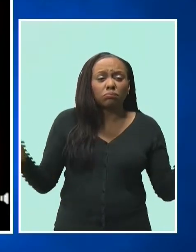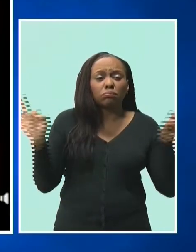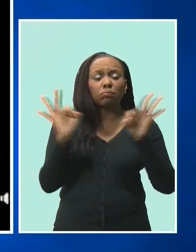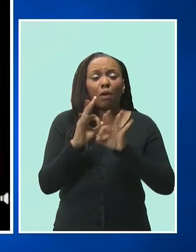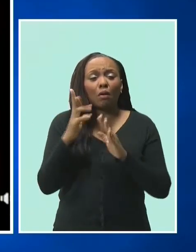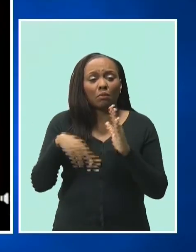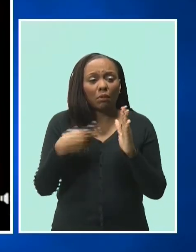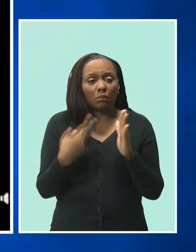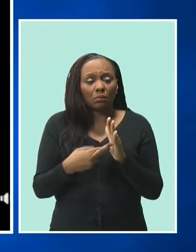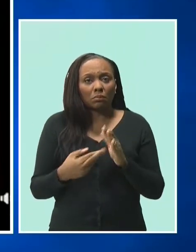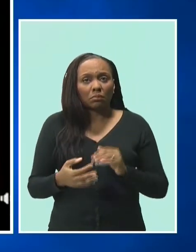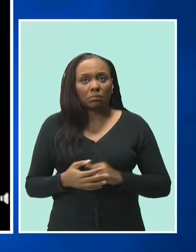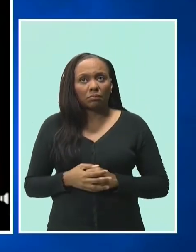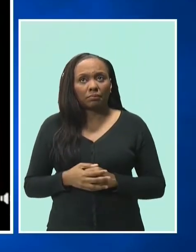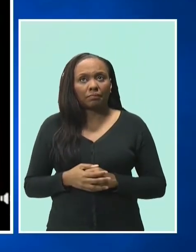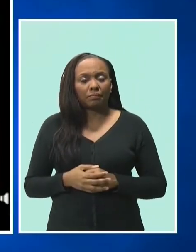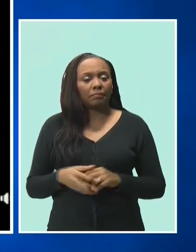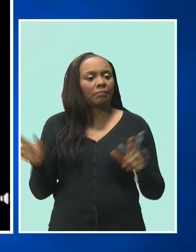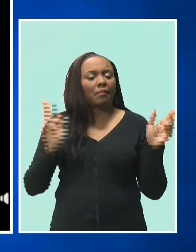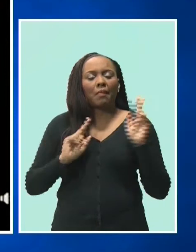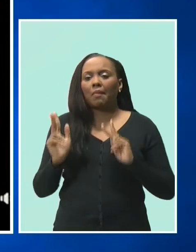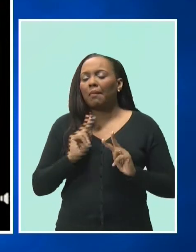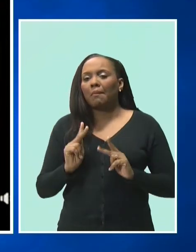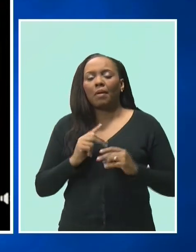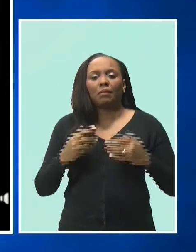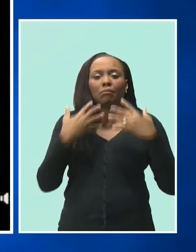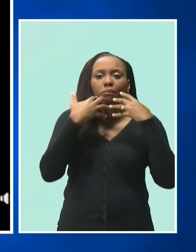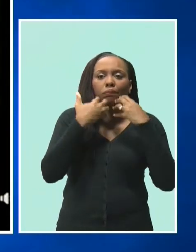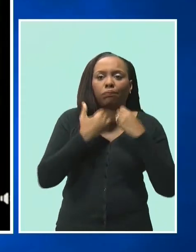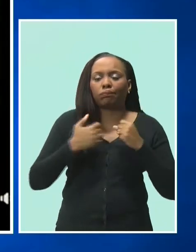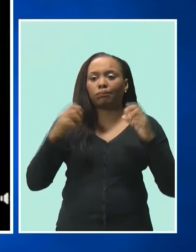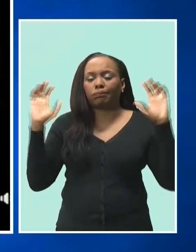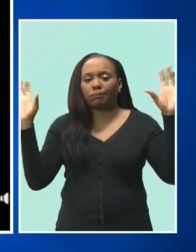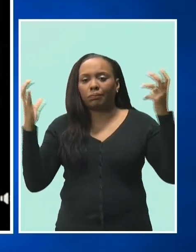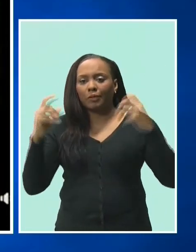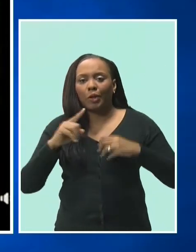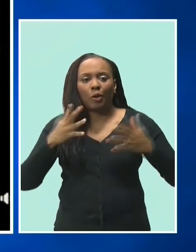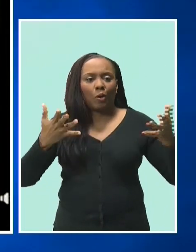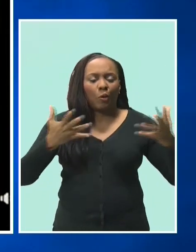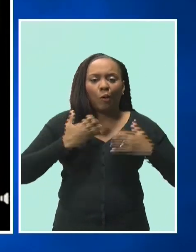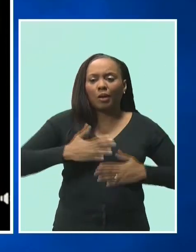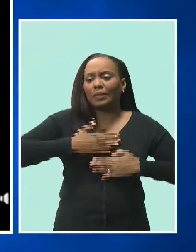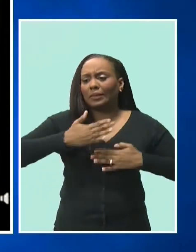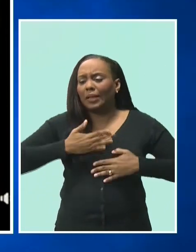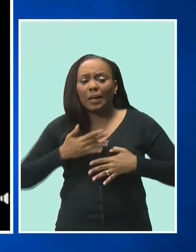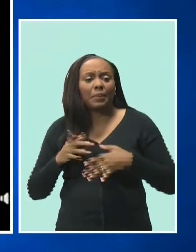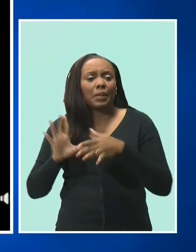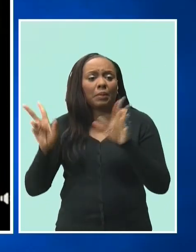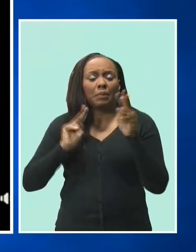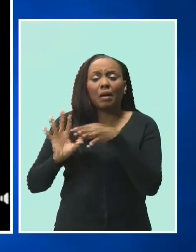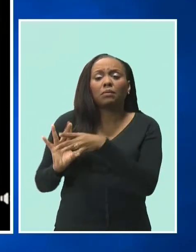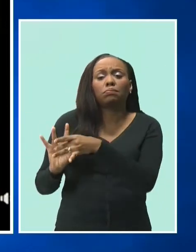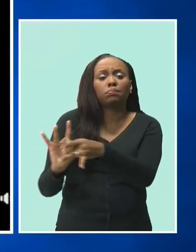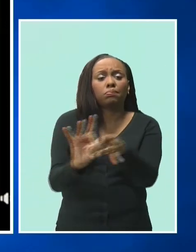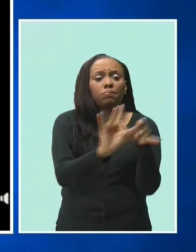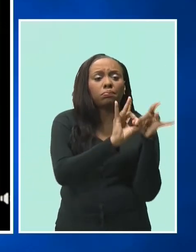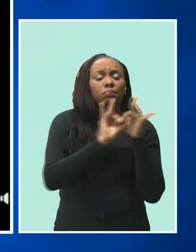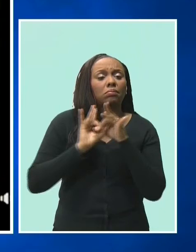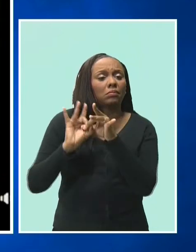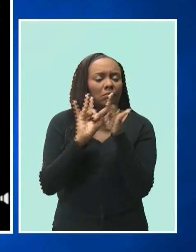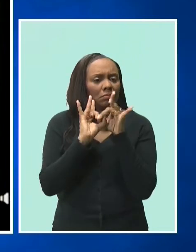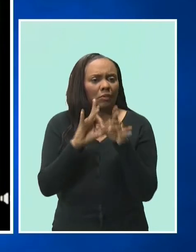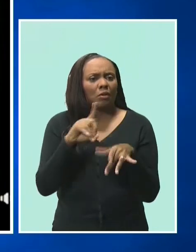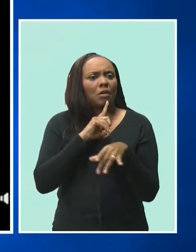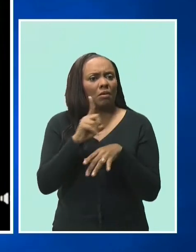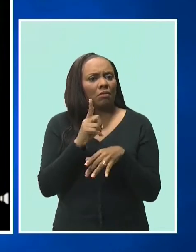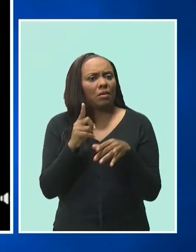phenomenon fills a human need for belonging. It promotes happiness and societal connectedness. It serves